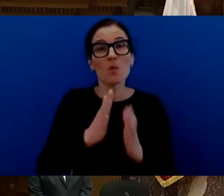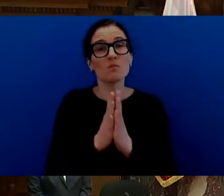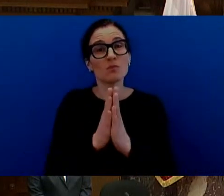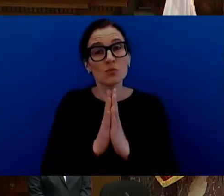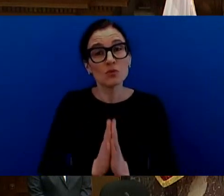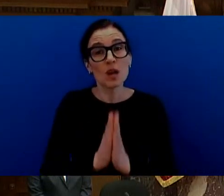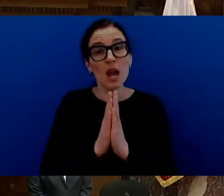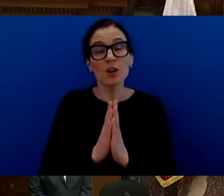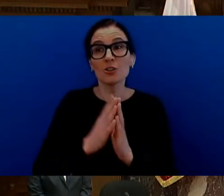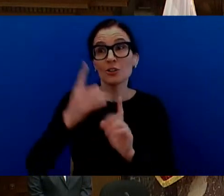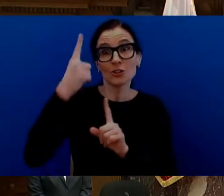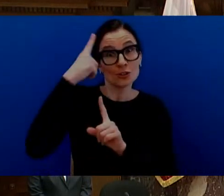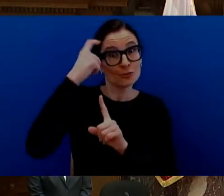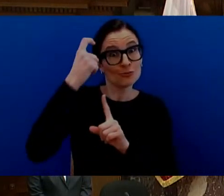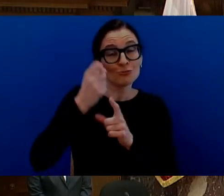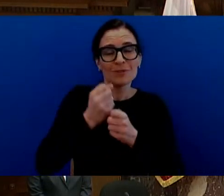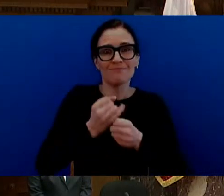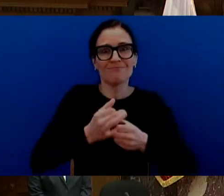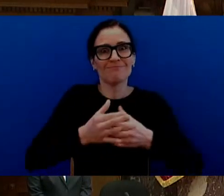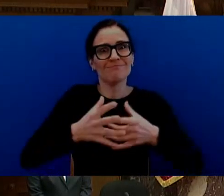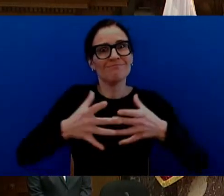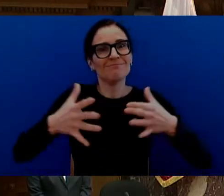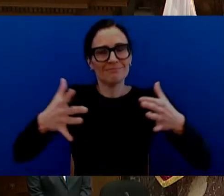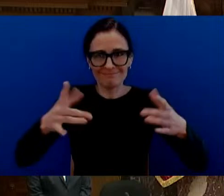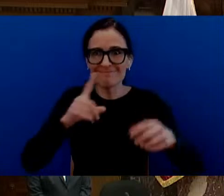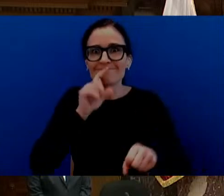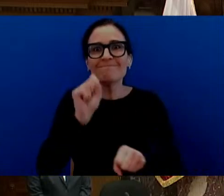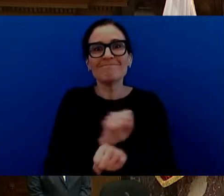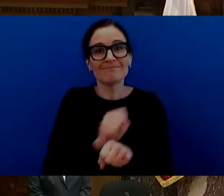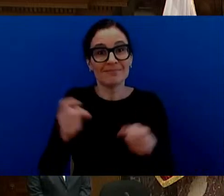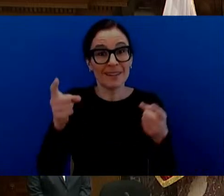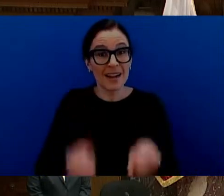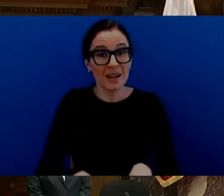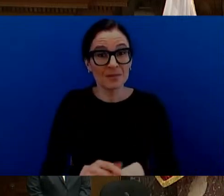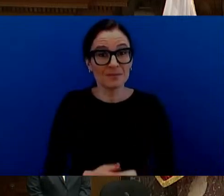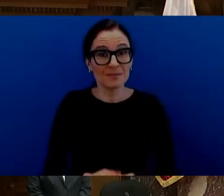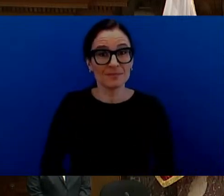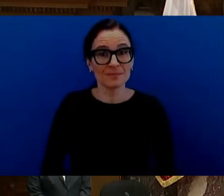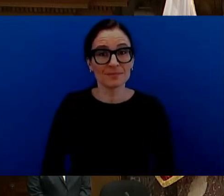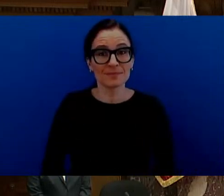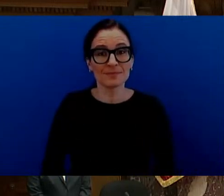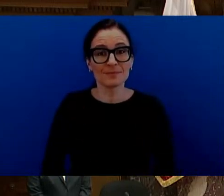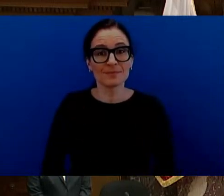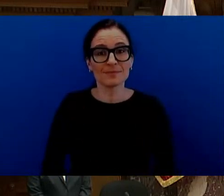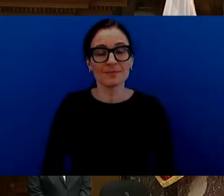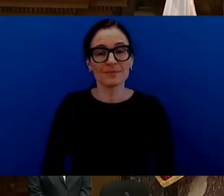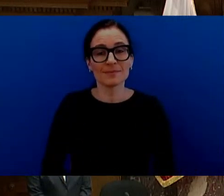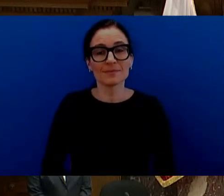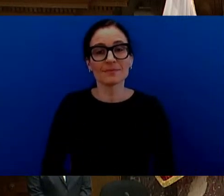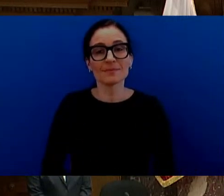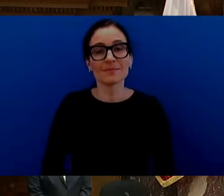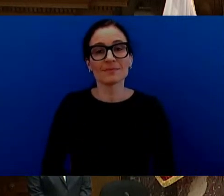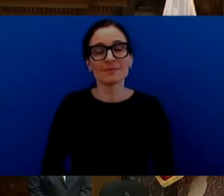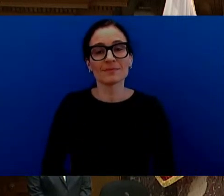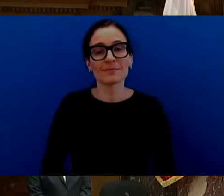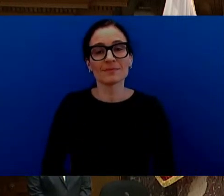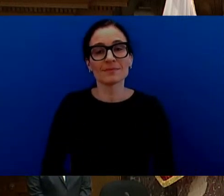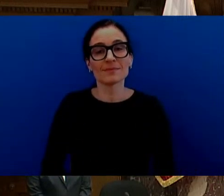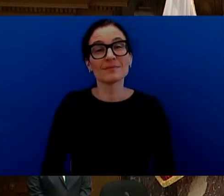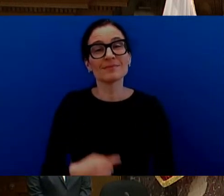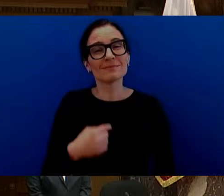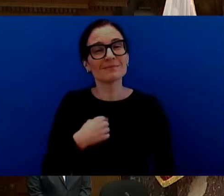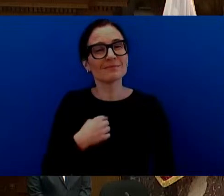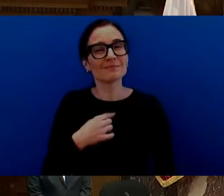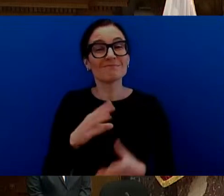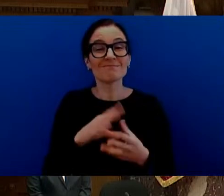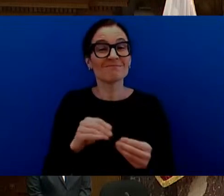I talk like this because, you know, I used to always tell my sisters and brothers, change your way, don't be mad,